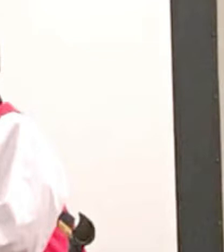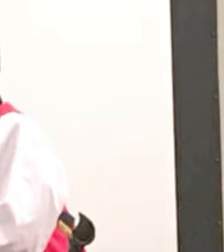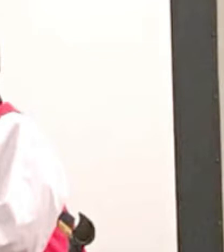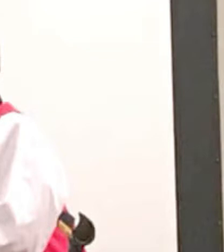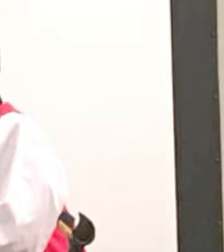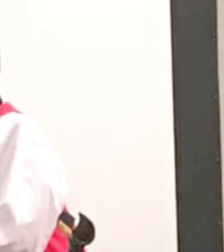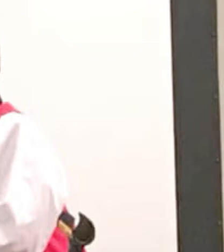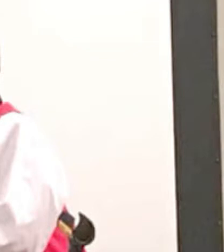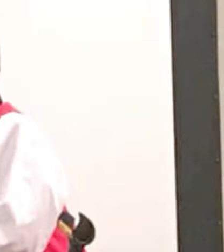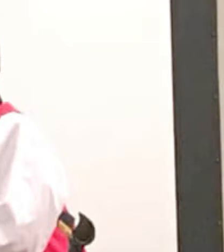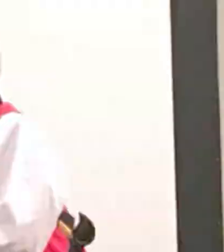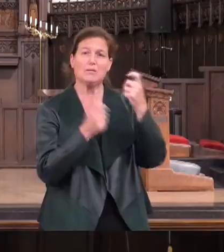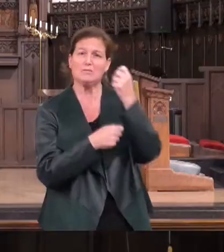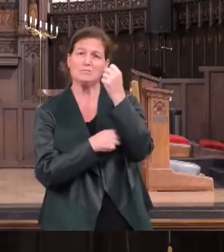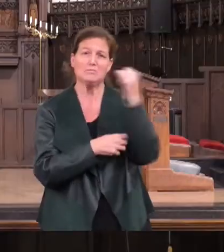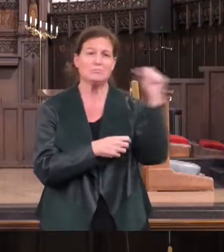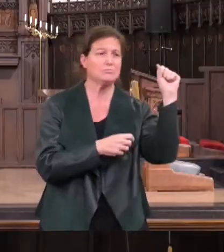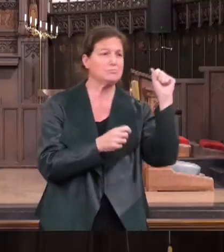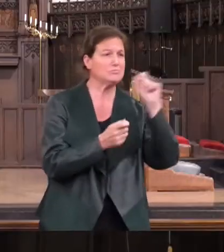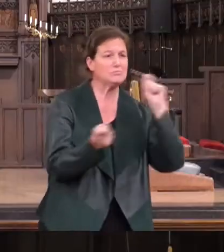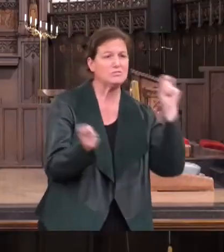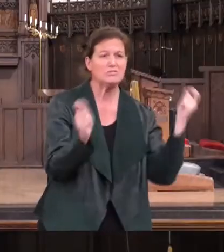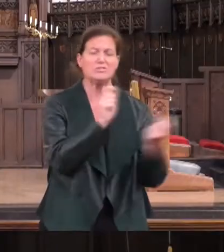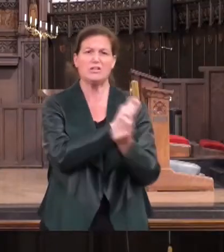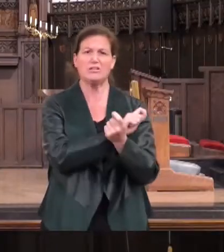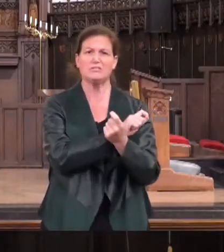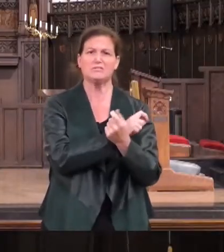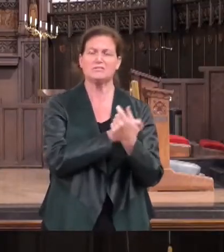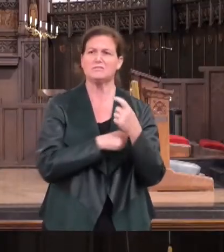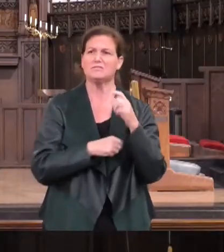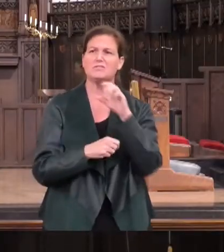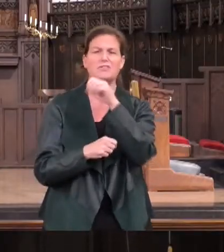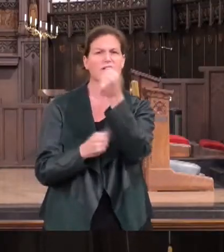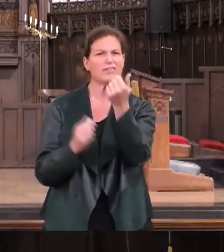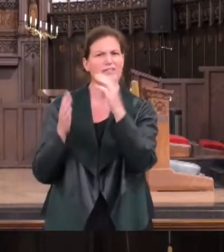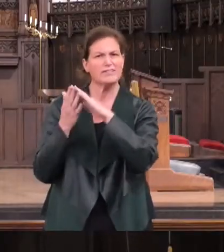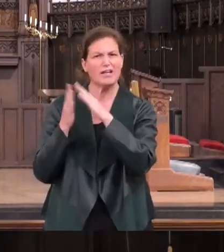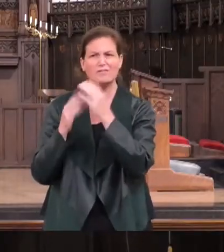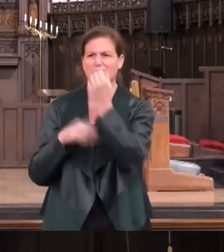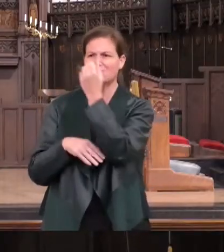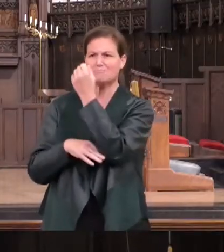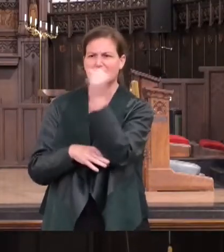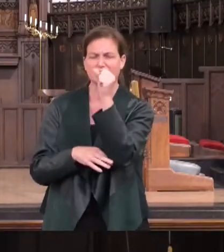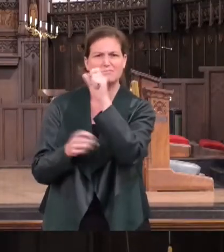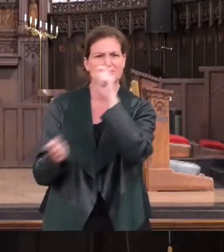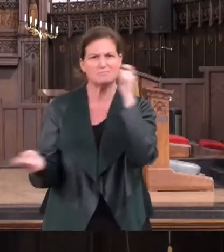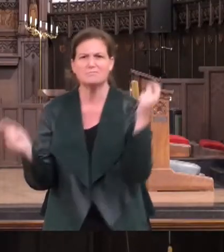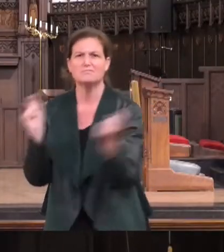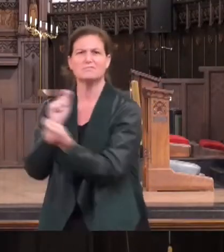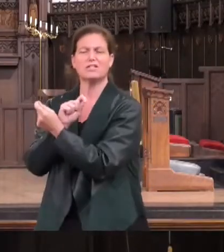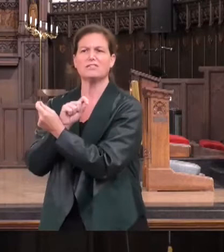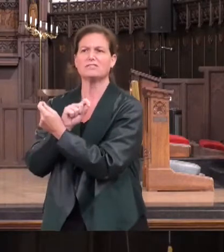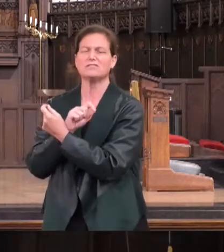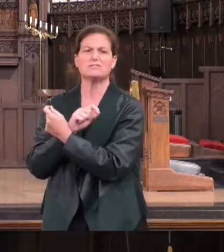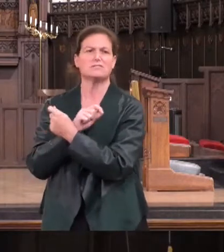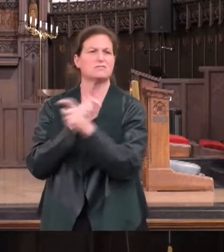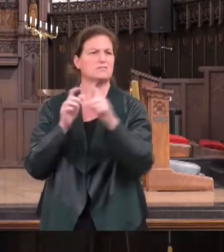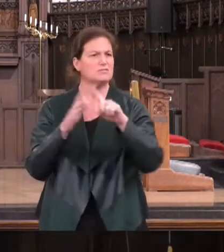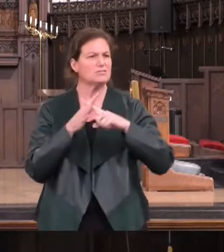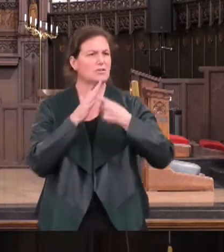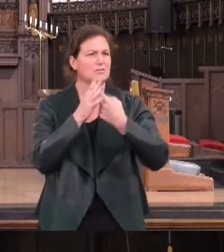was a revolution, a revolution. When he went to Corinth, there was a revolution. When he went to Philippi, there was a